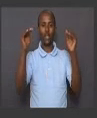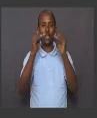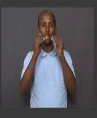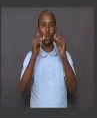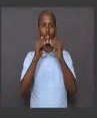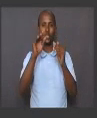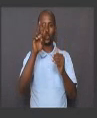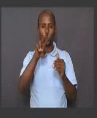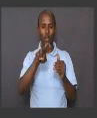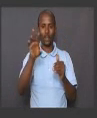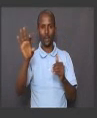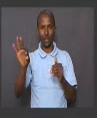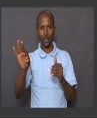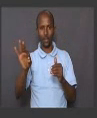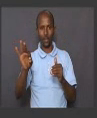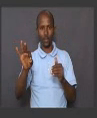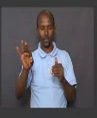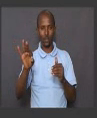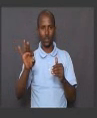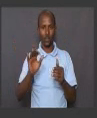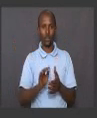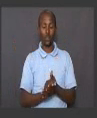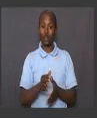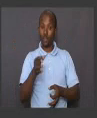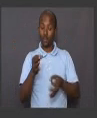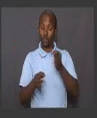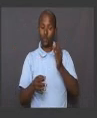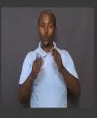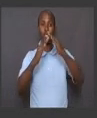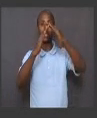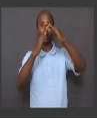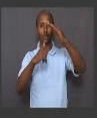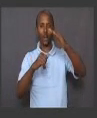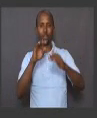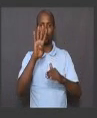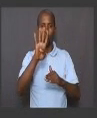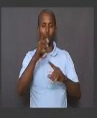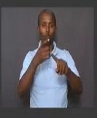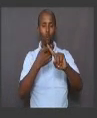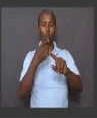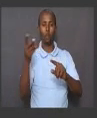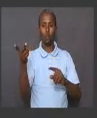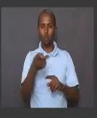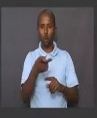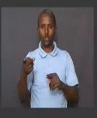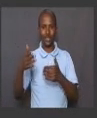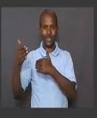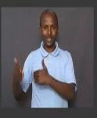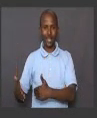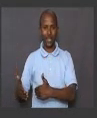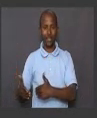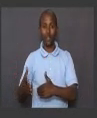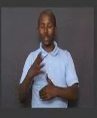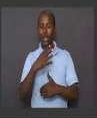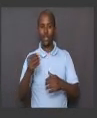equals 29. If we subtract 4 from both sides